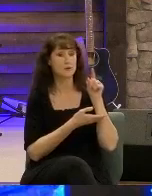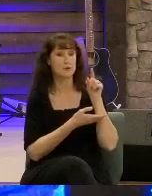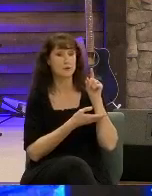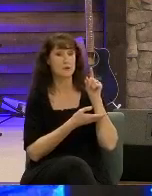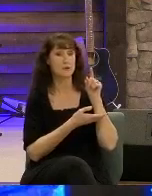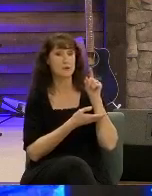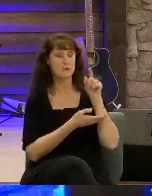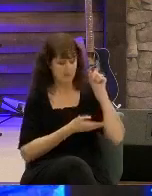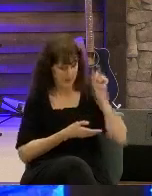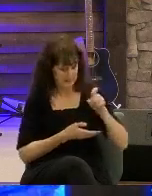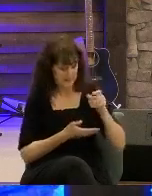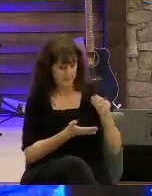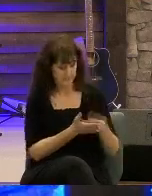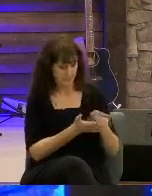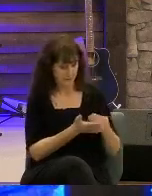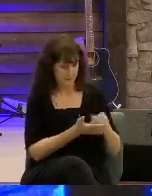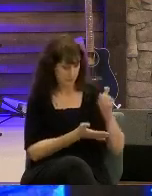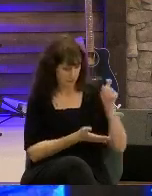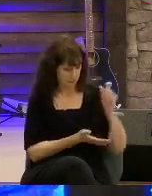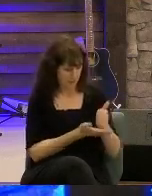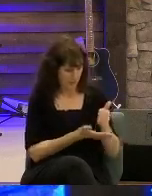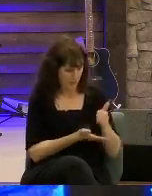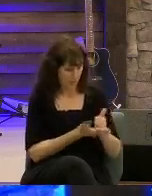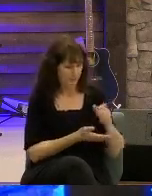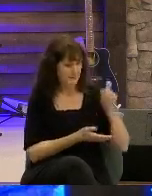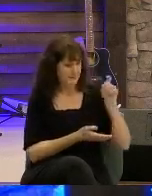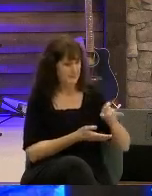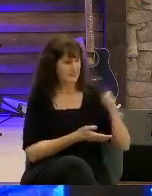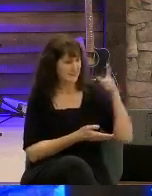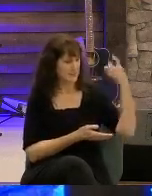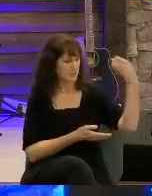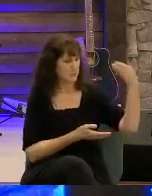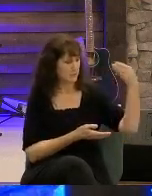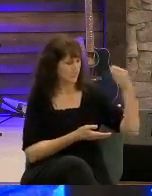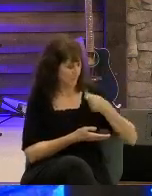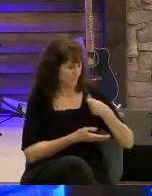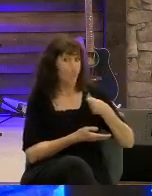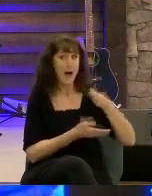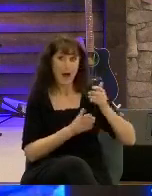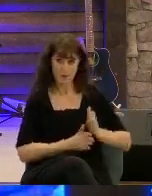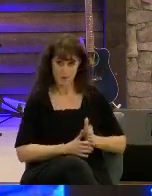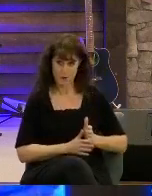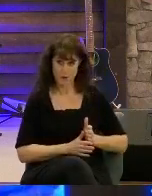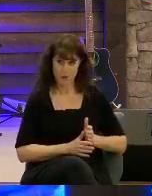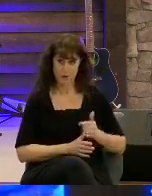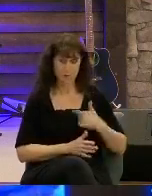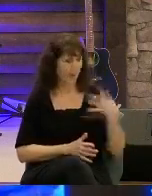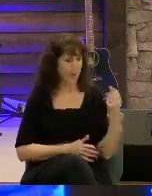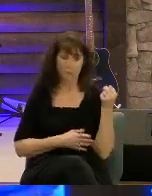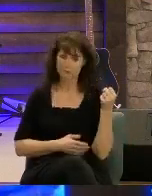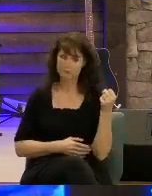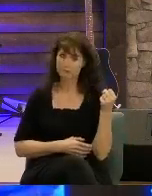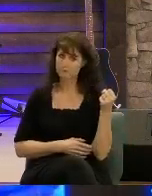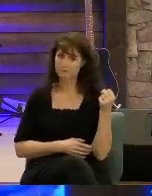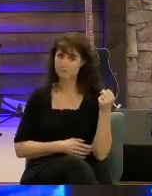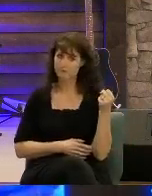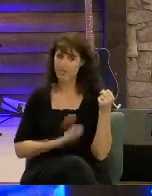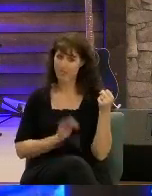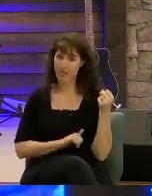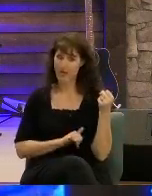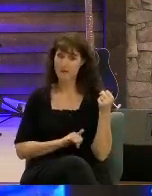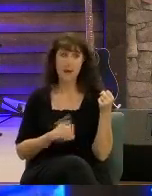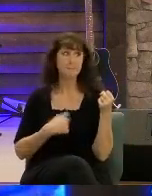needed financial help, right? I learned he was Jehovah Jireh, right? And so I grabbed hold of that, right? I'm just